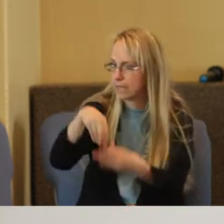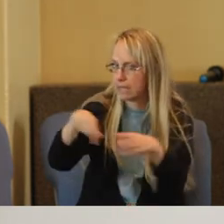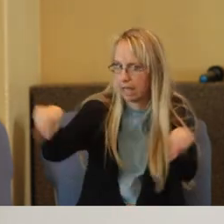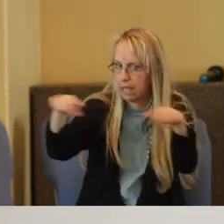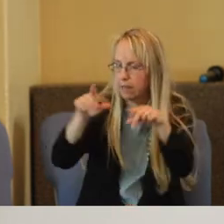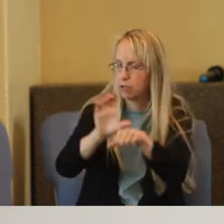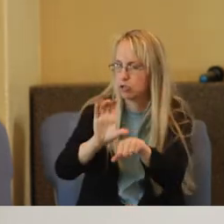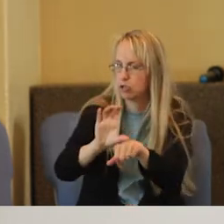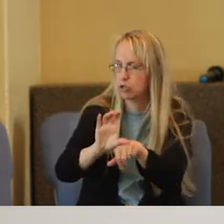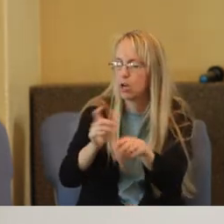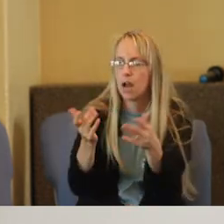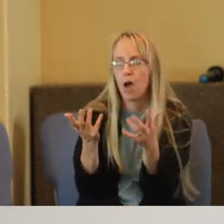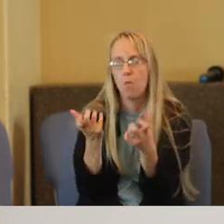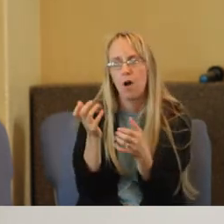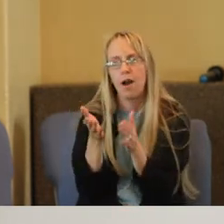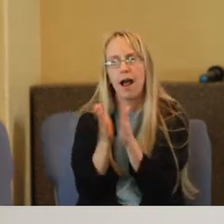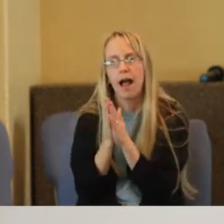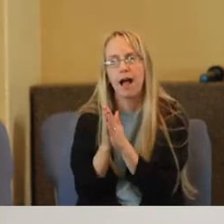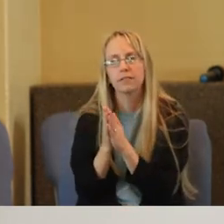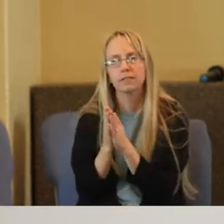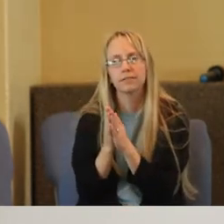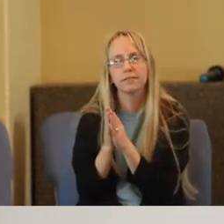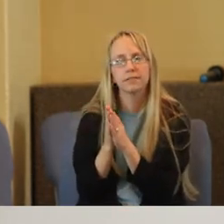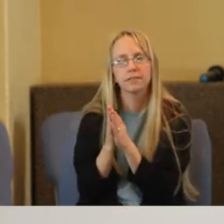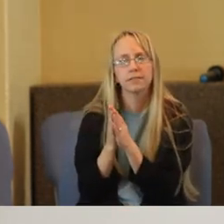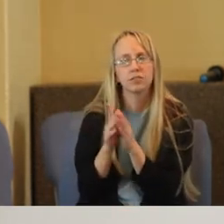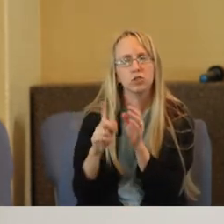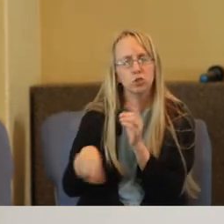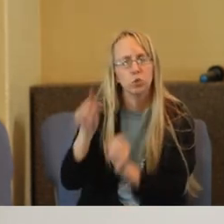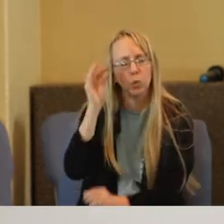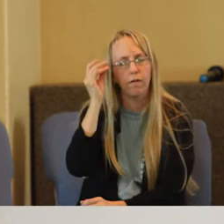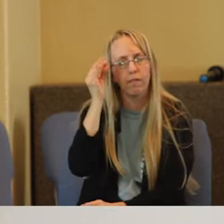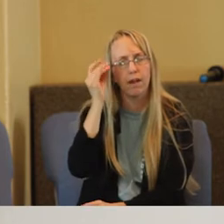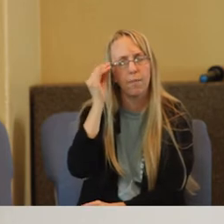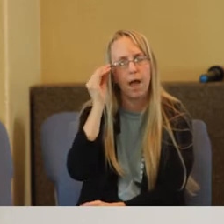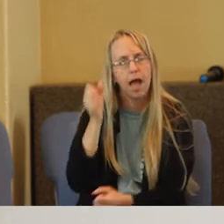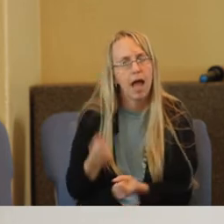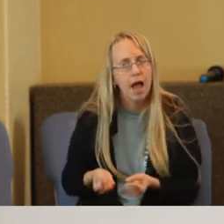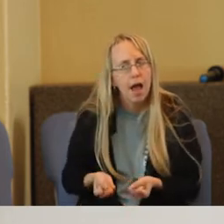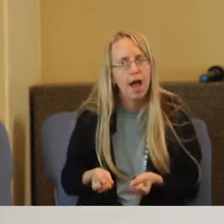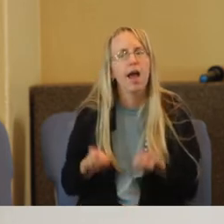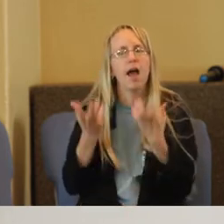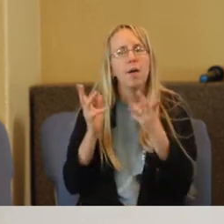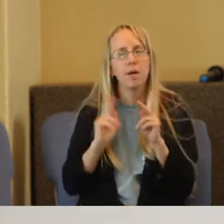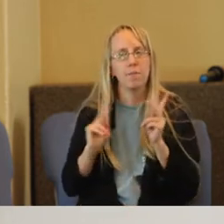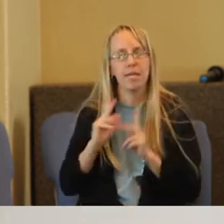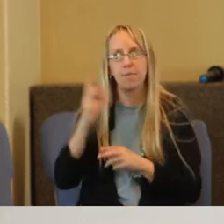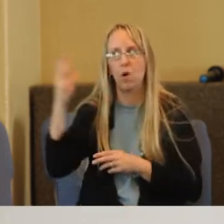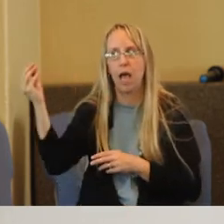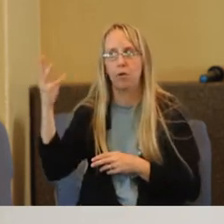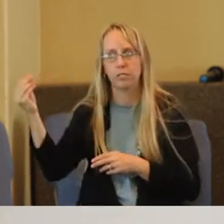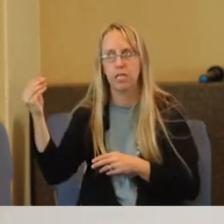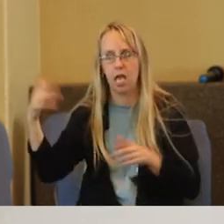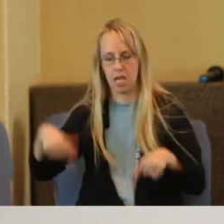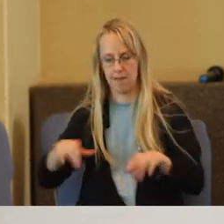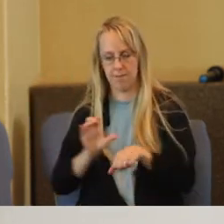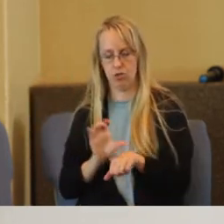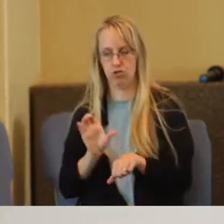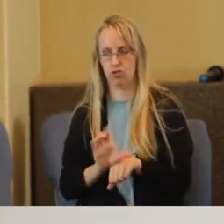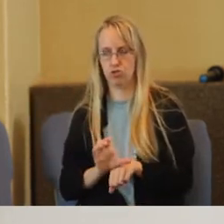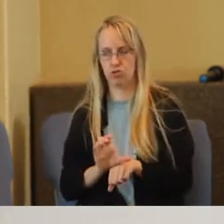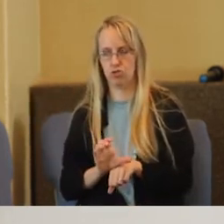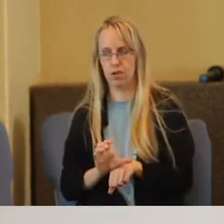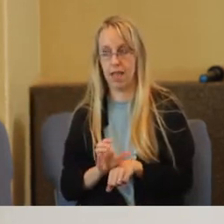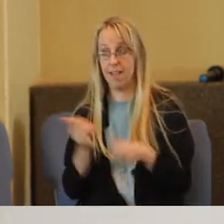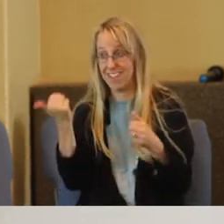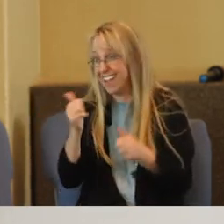church. And I want to ask you a question just for you to think about for a moment. How many people outside of the walls of this church do you think have